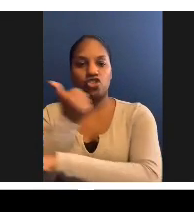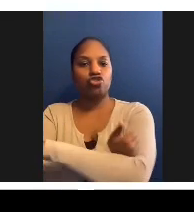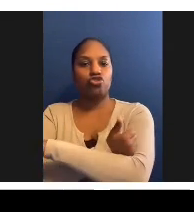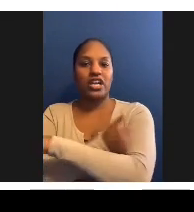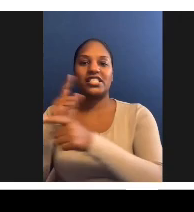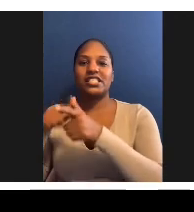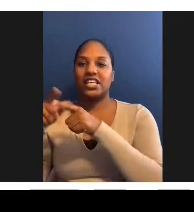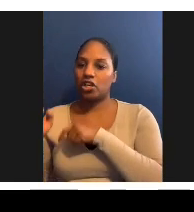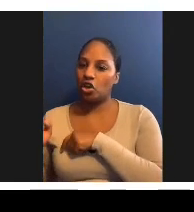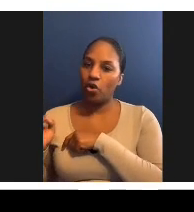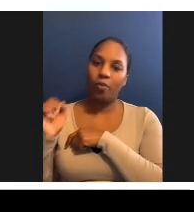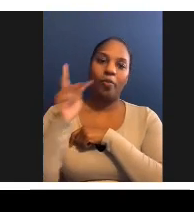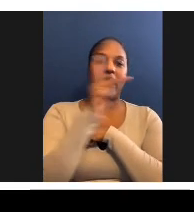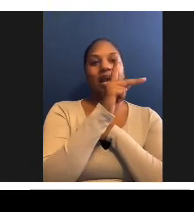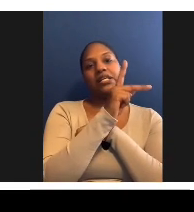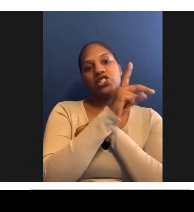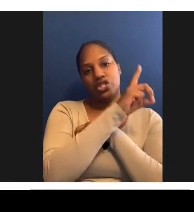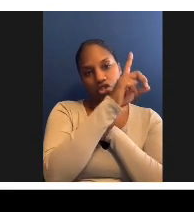there.